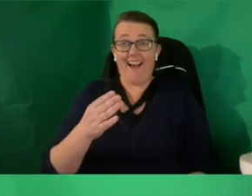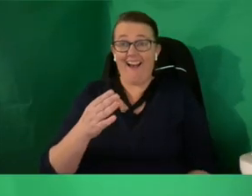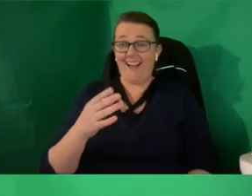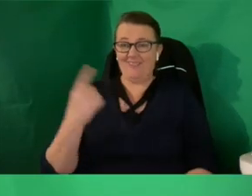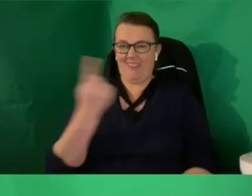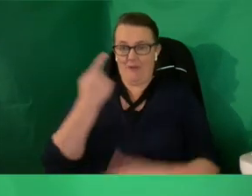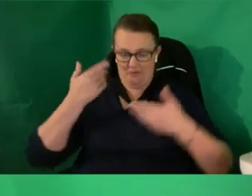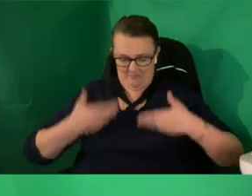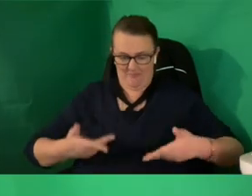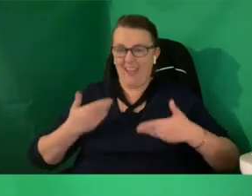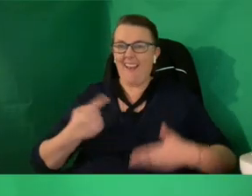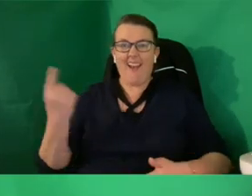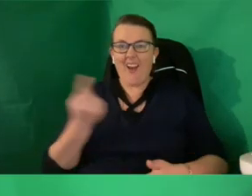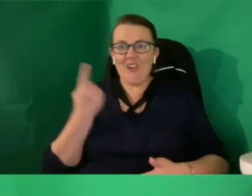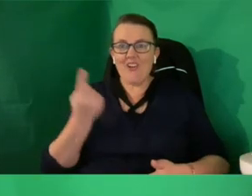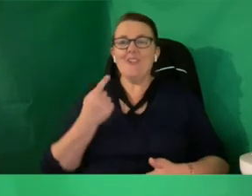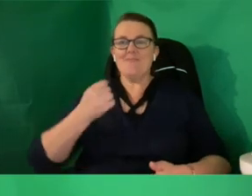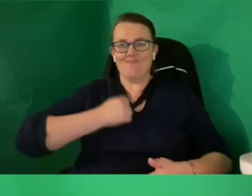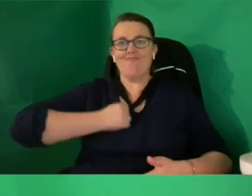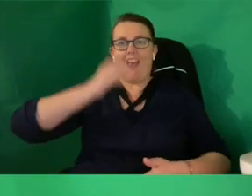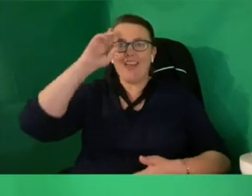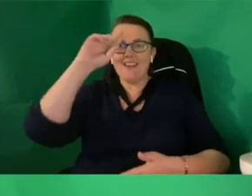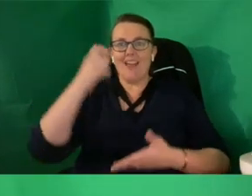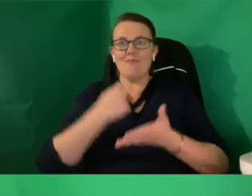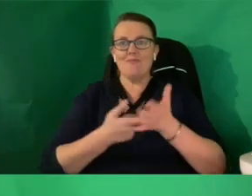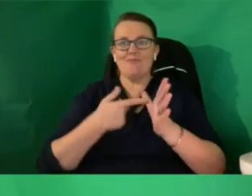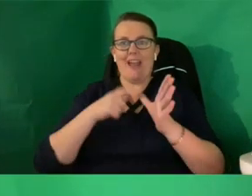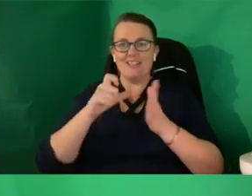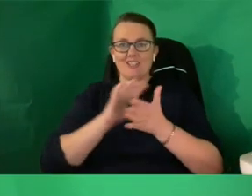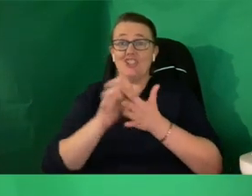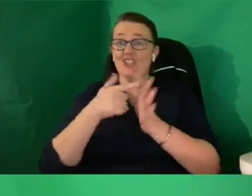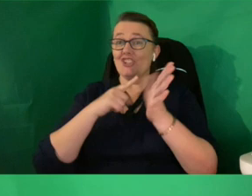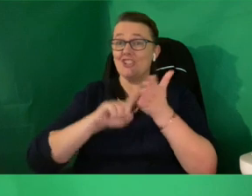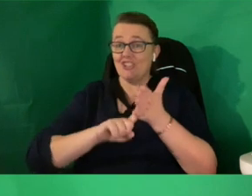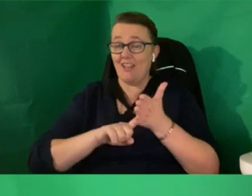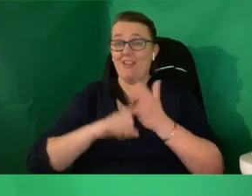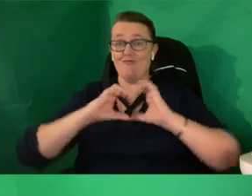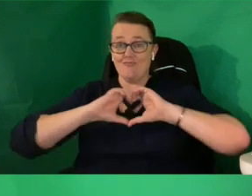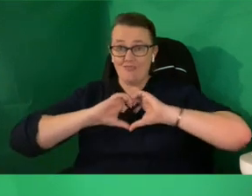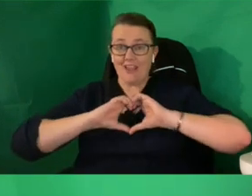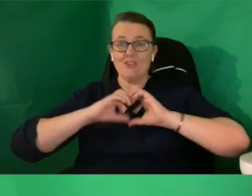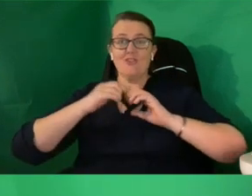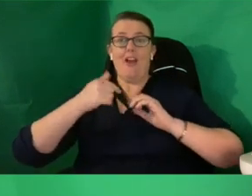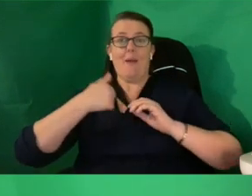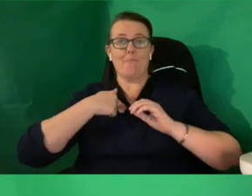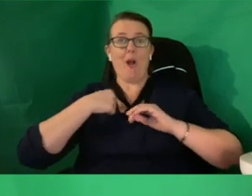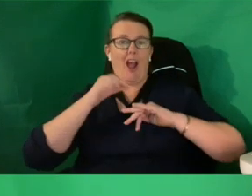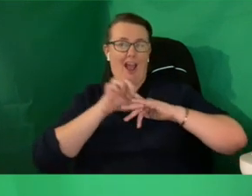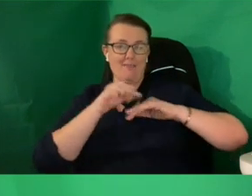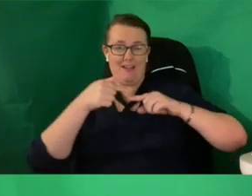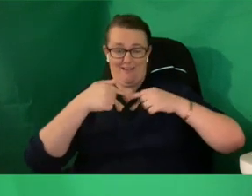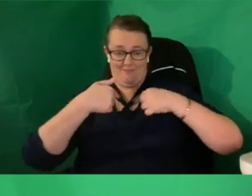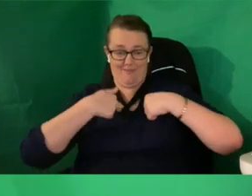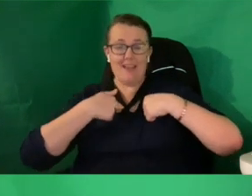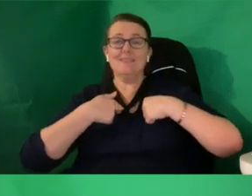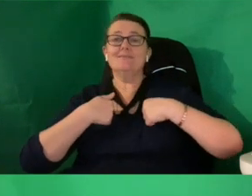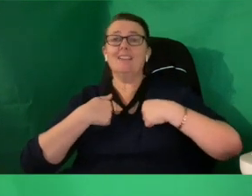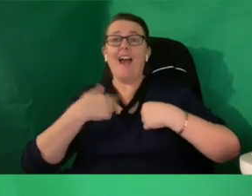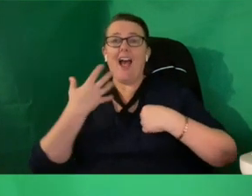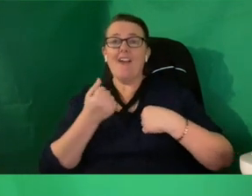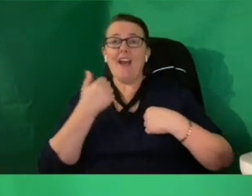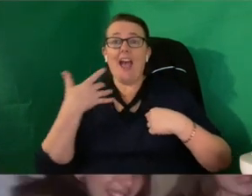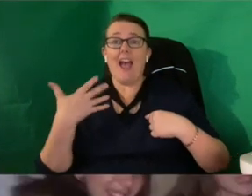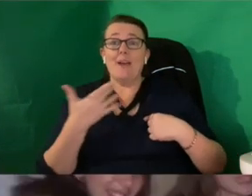Hi, I don't think I introduced myself in my first vlog. My name's Rachel and my husband and I have had